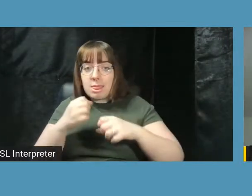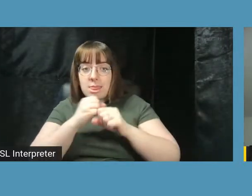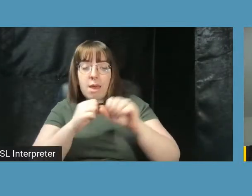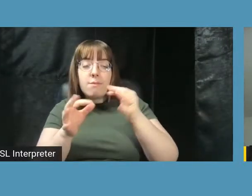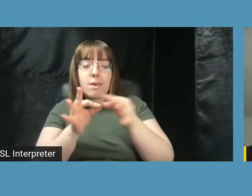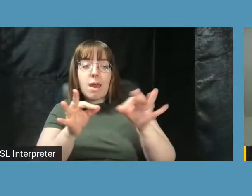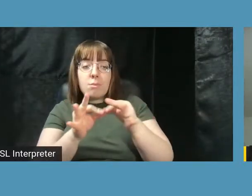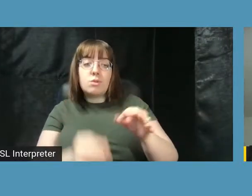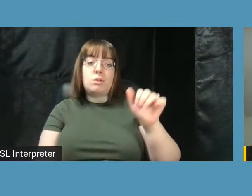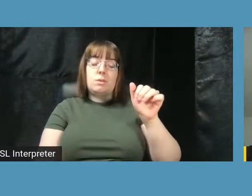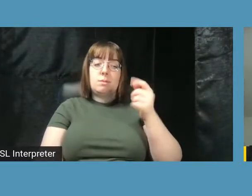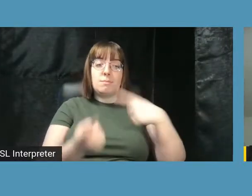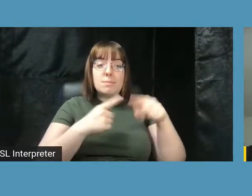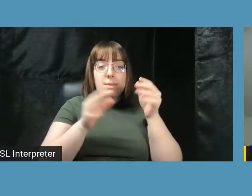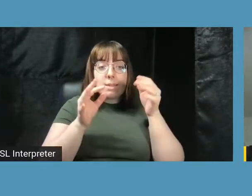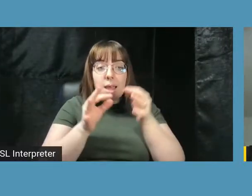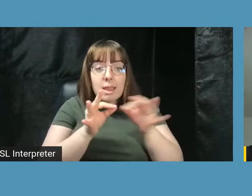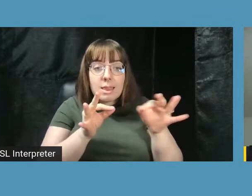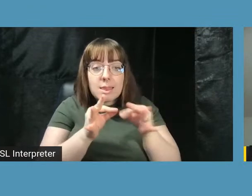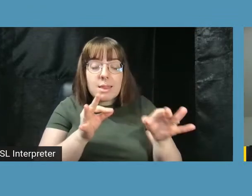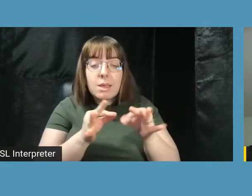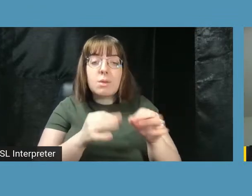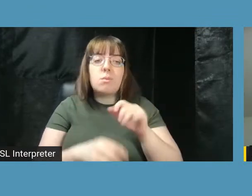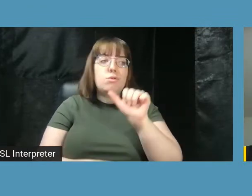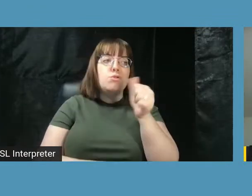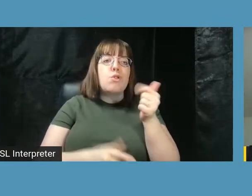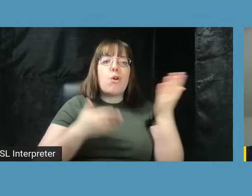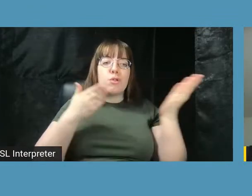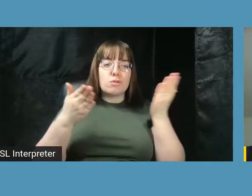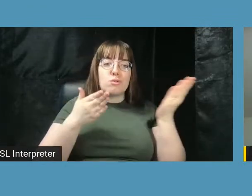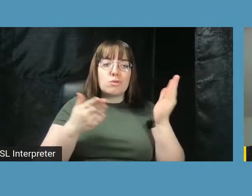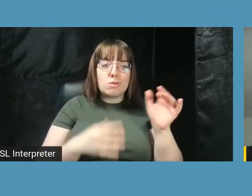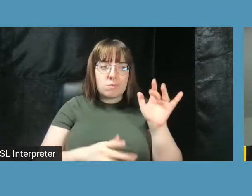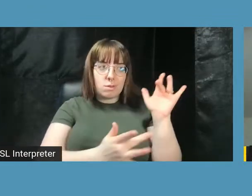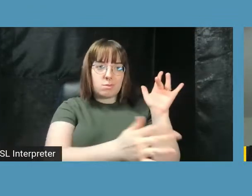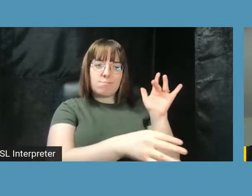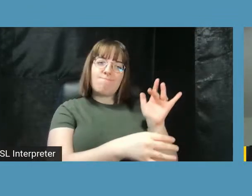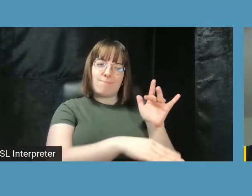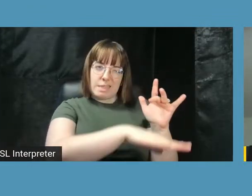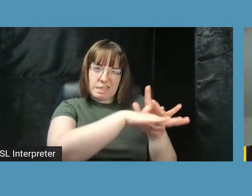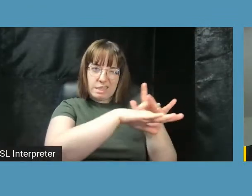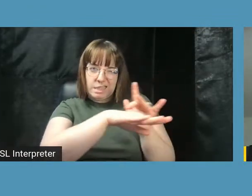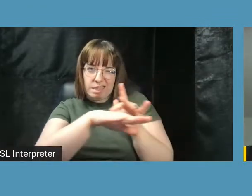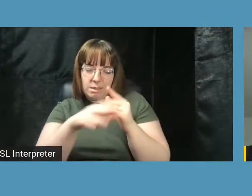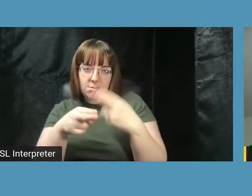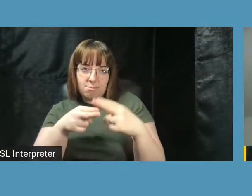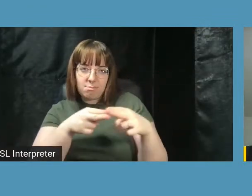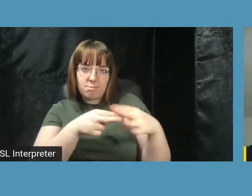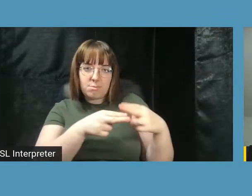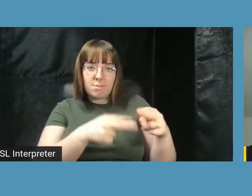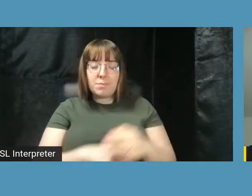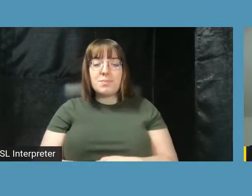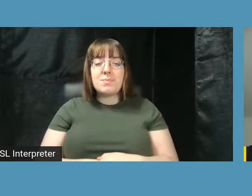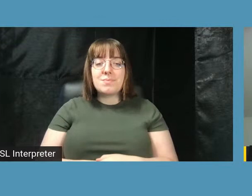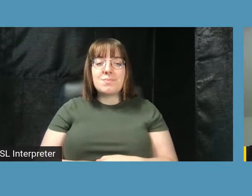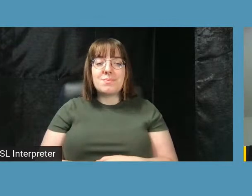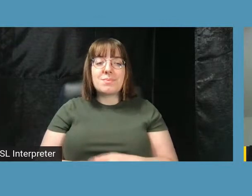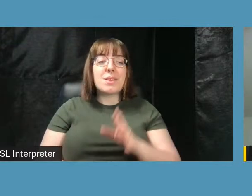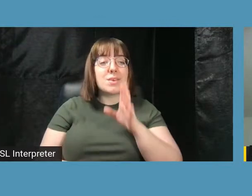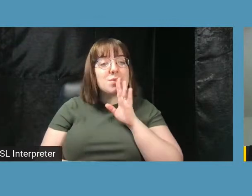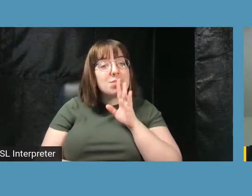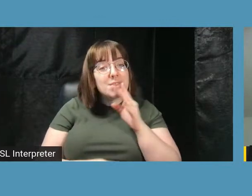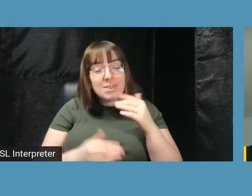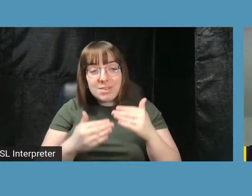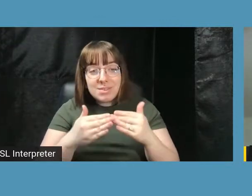American Sign Language, image descriptions, and other services that were touched on somewhat today. So I will be with you again next